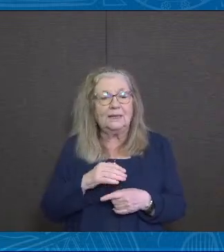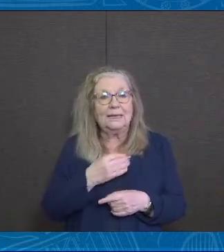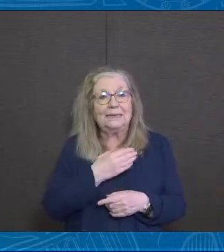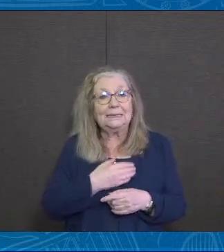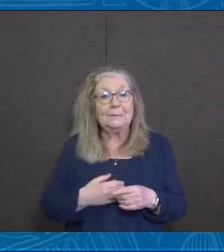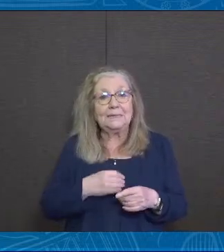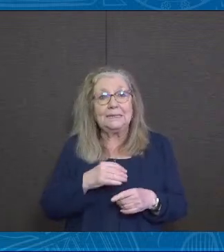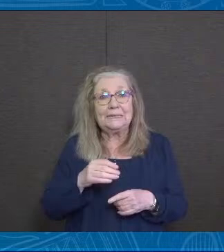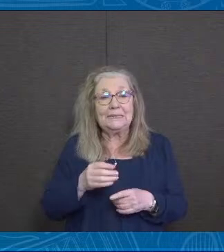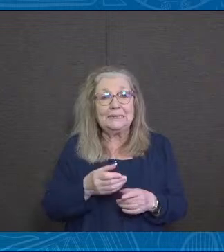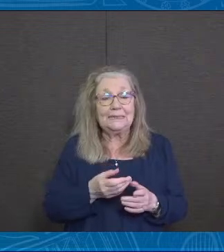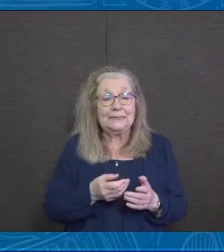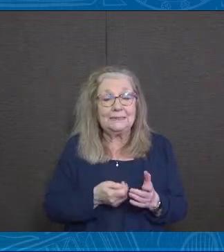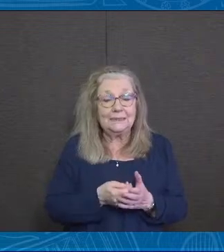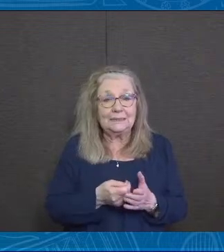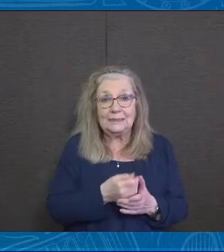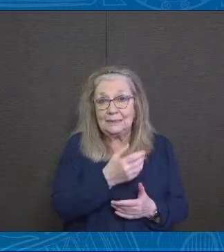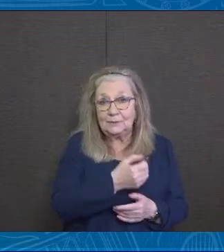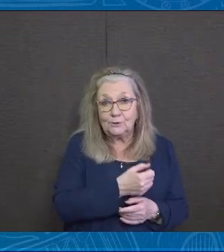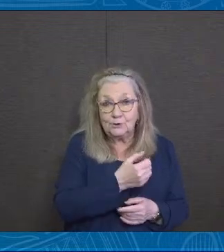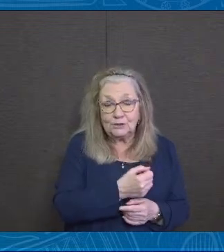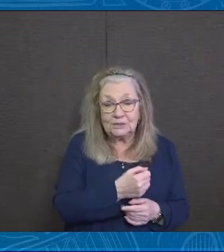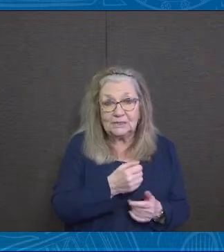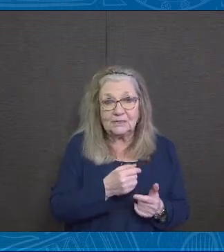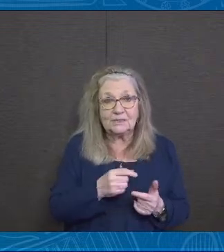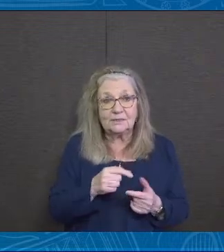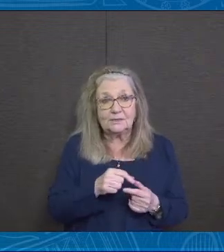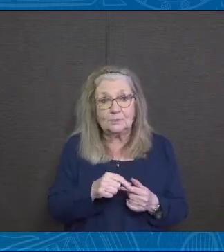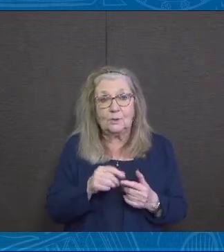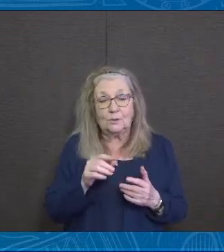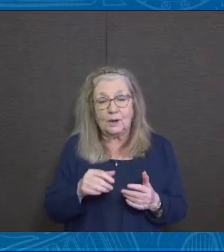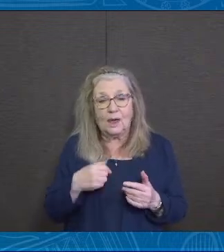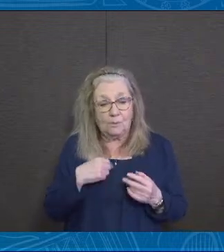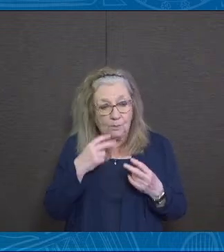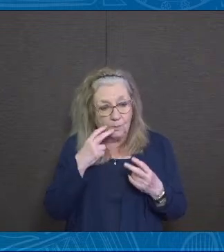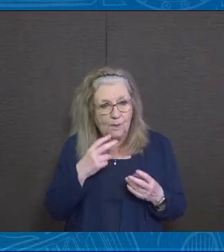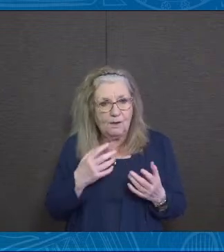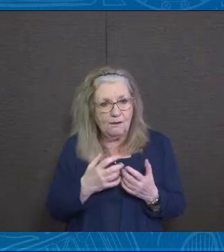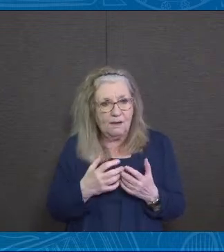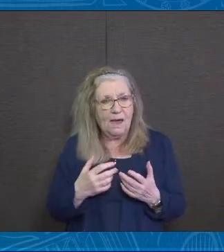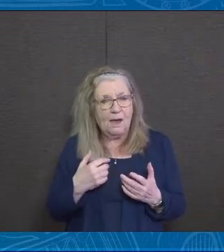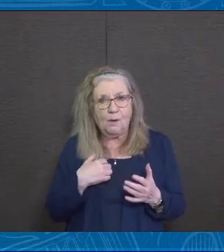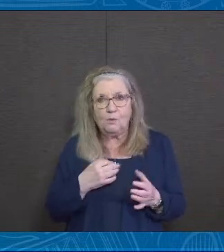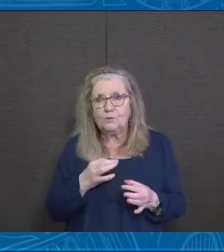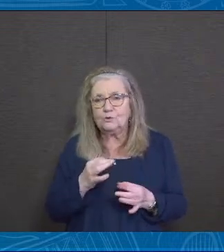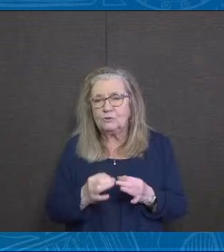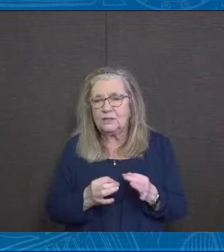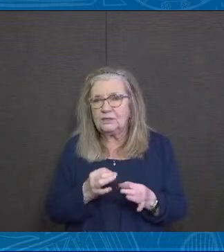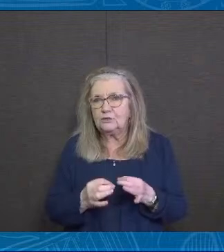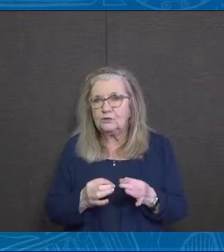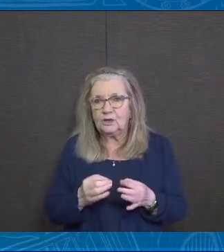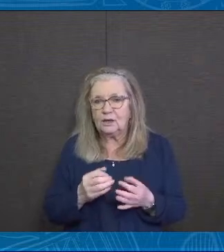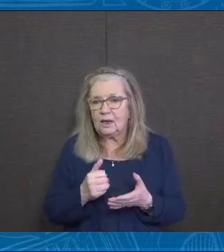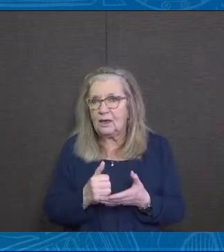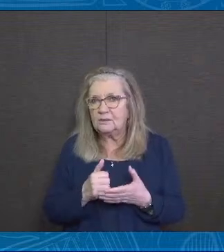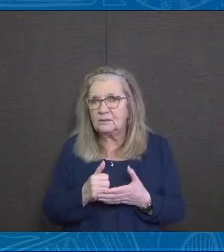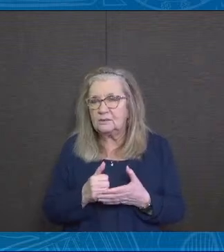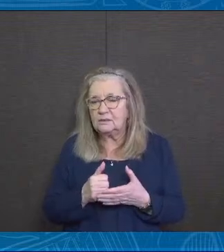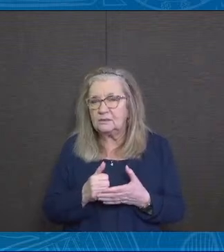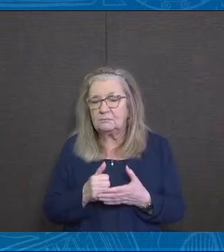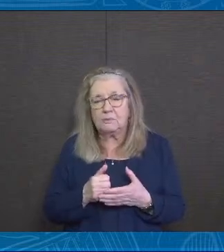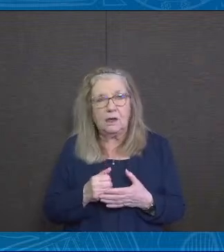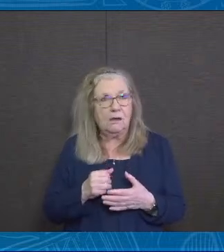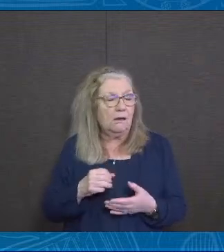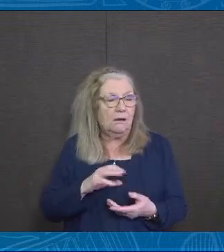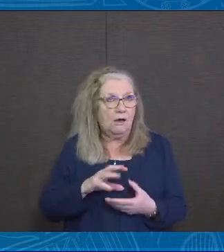which is now we're pushing to identify strategically important assets against fire, typhoons,